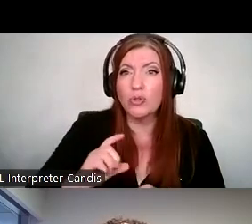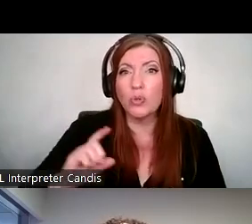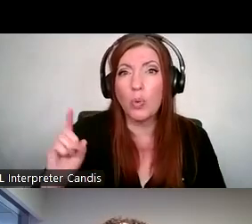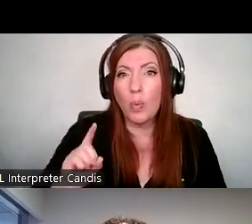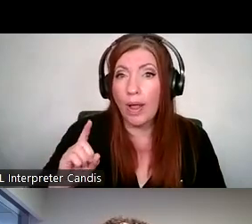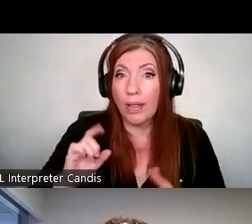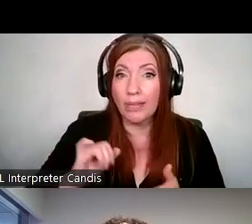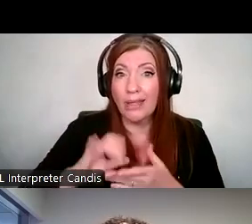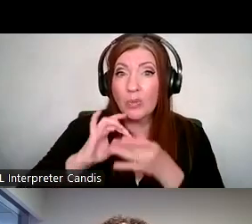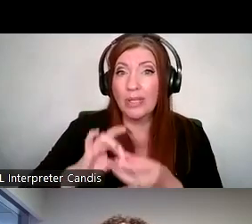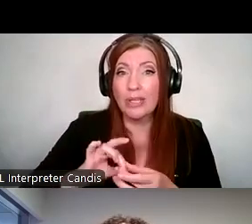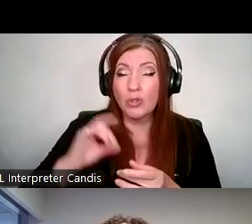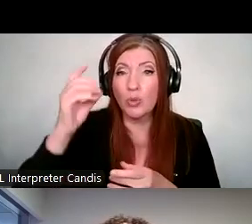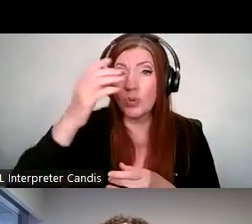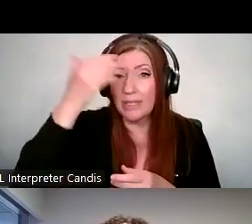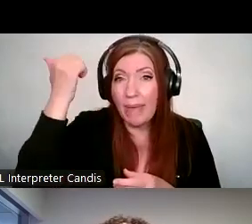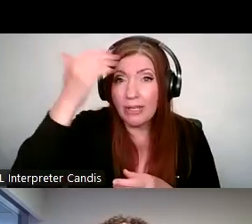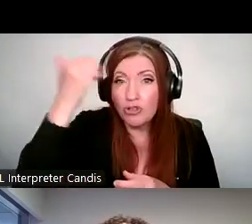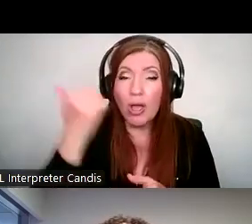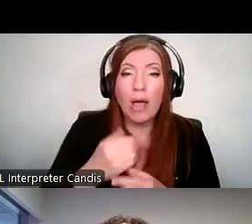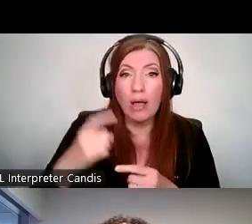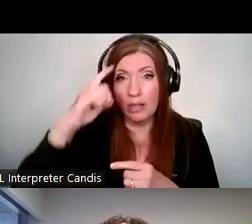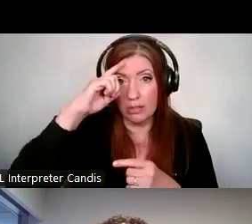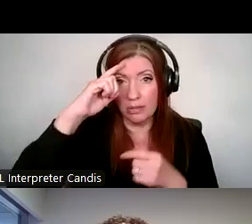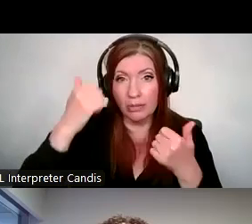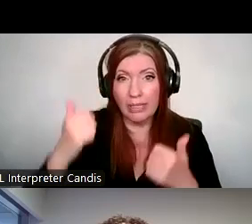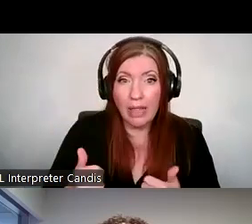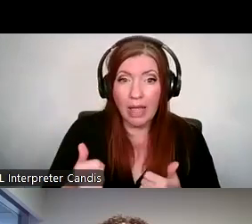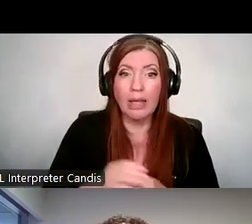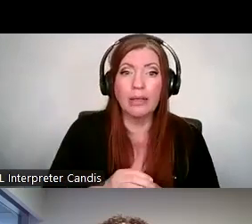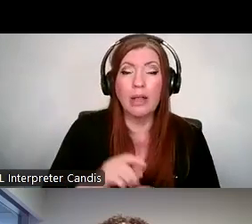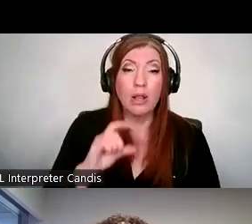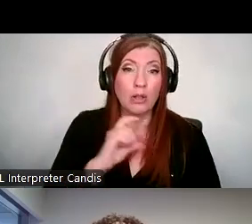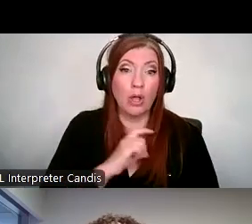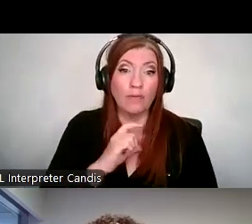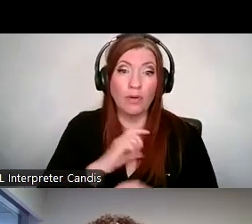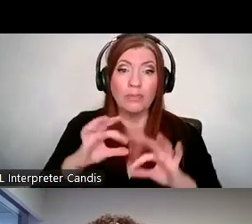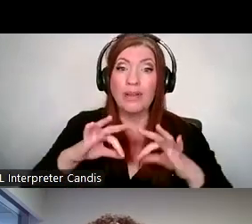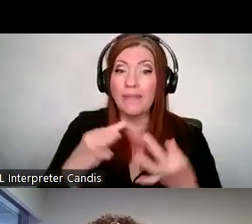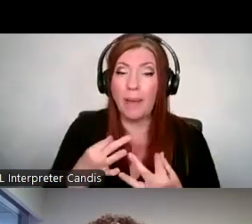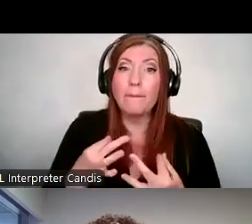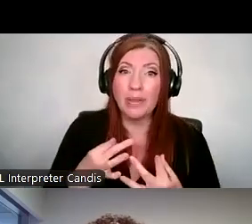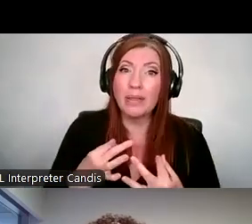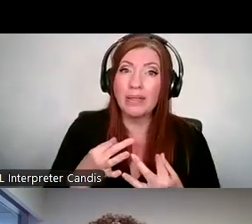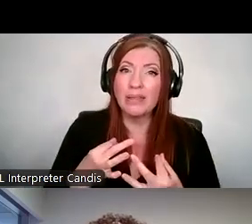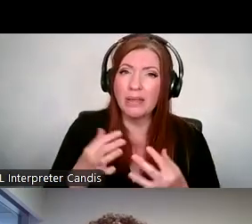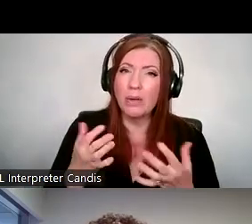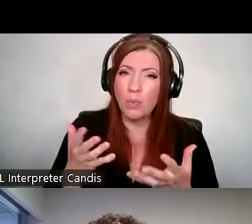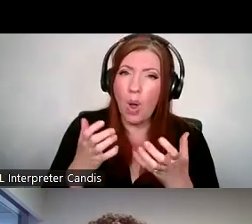related to dementia or cognitive decline. Law enforcement family, right? They call for assistance